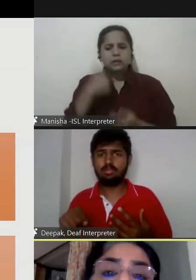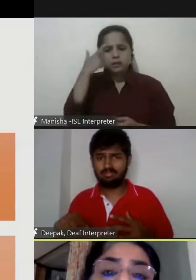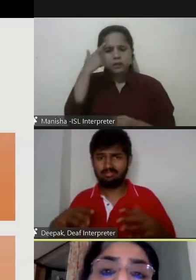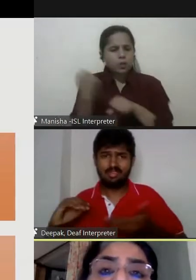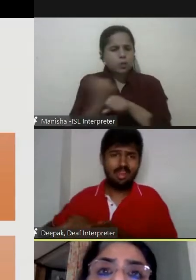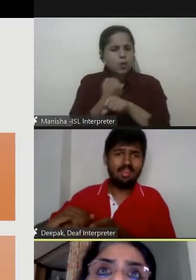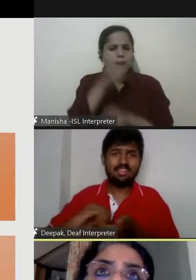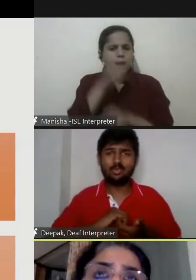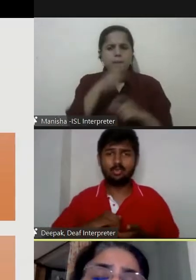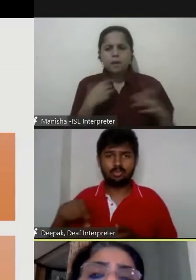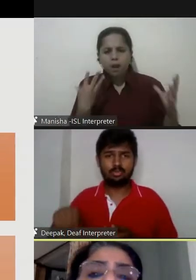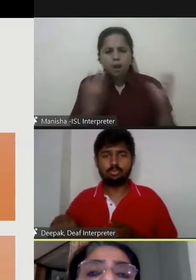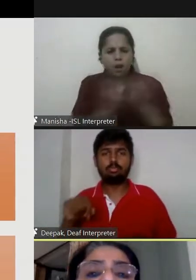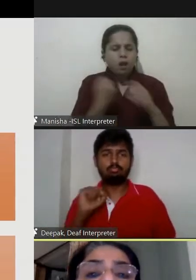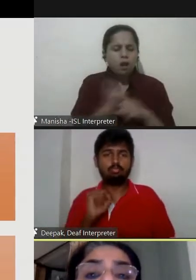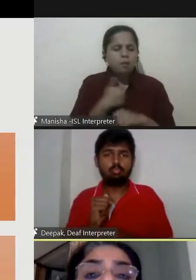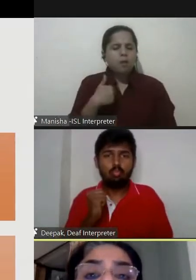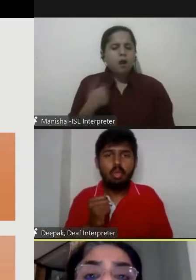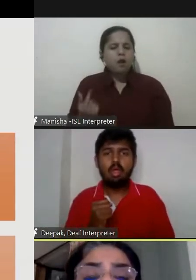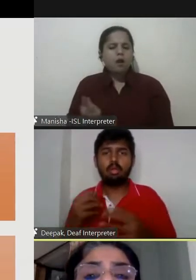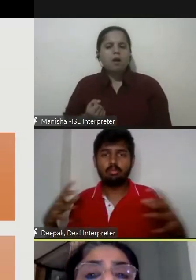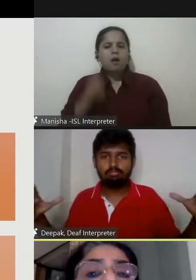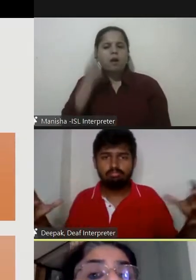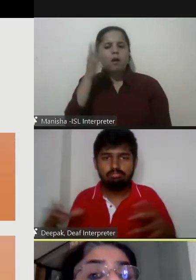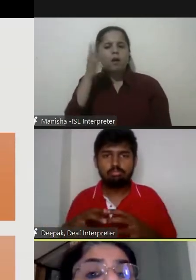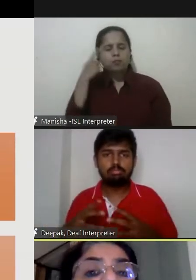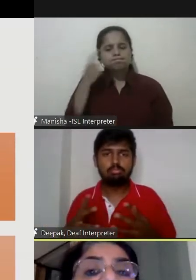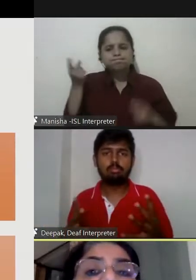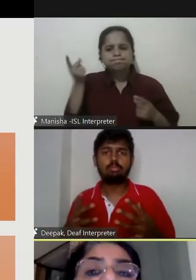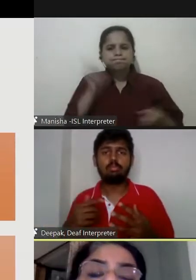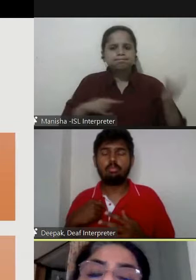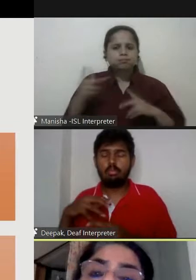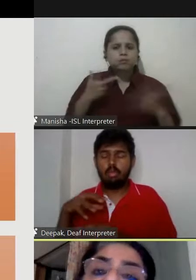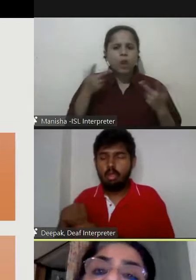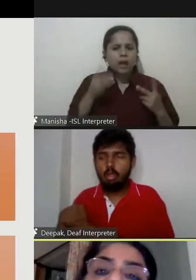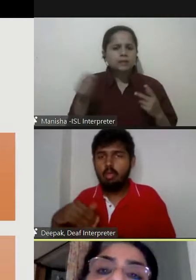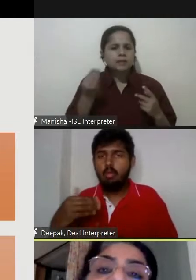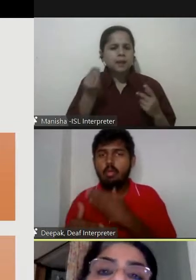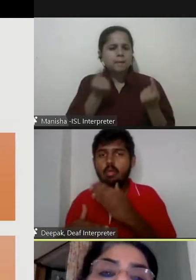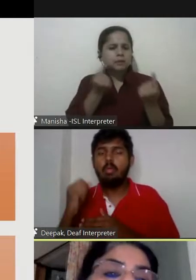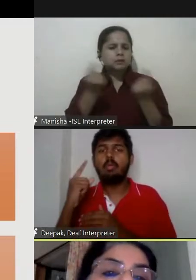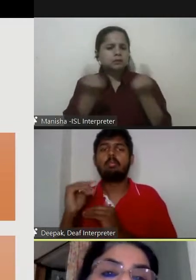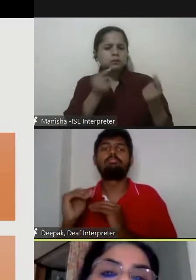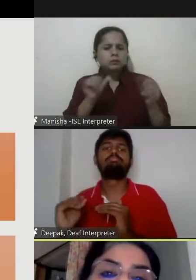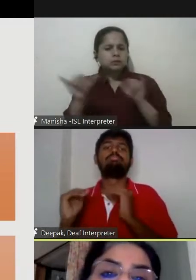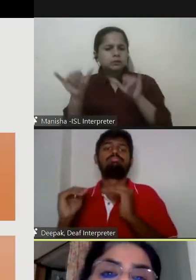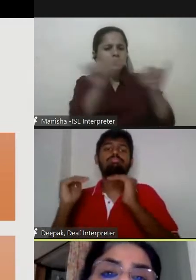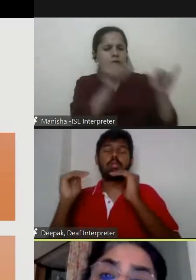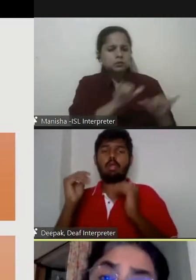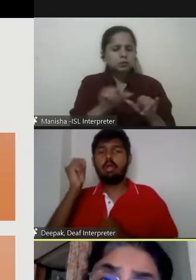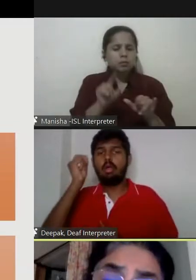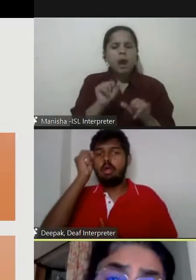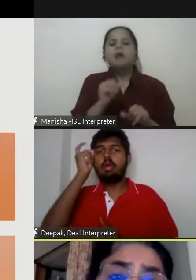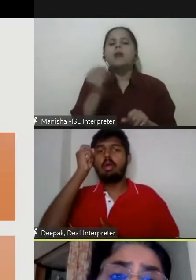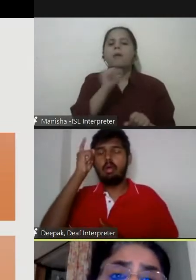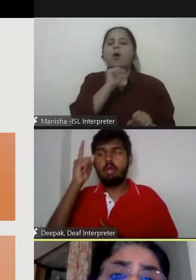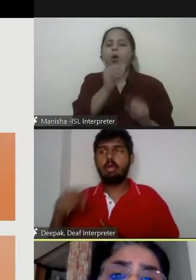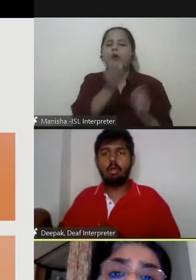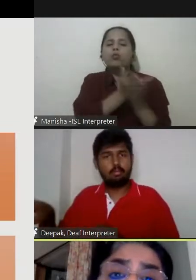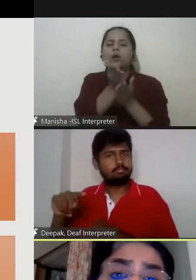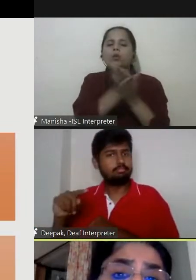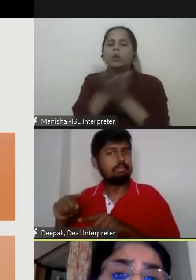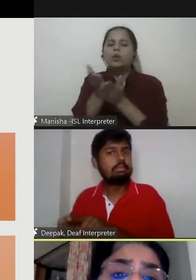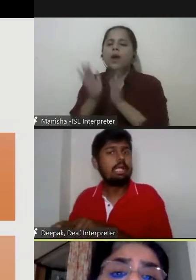we understood the range of strategies that were similar while each worked in their own way. These